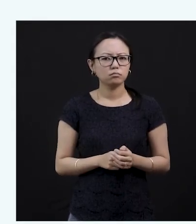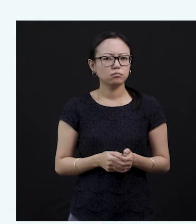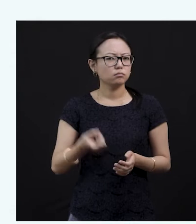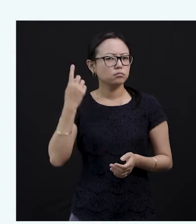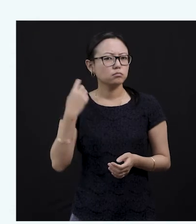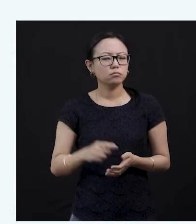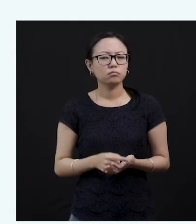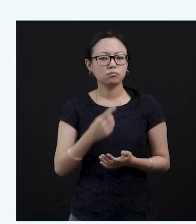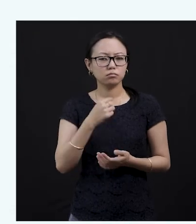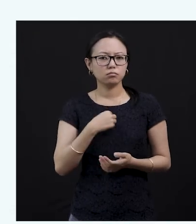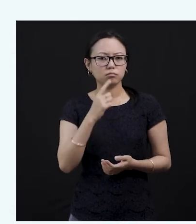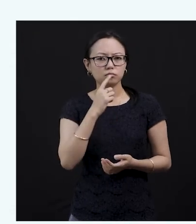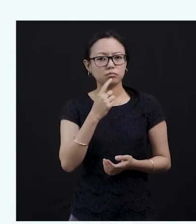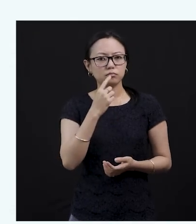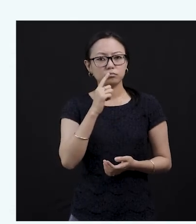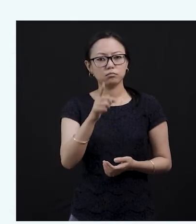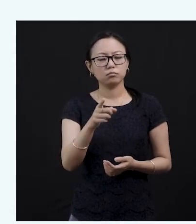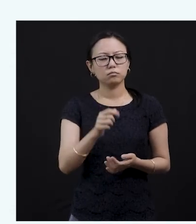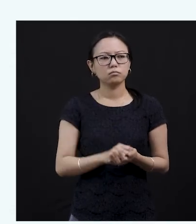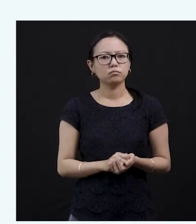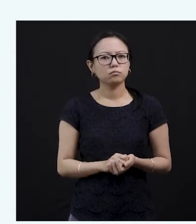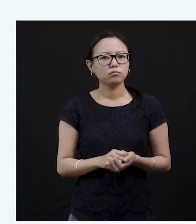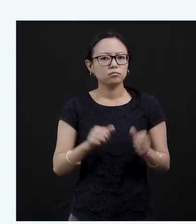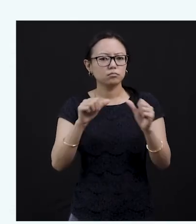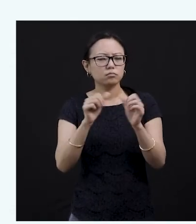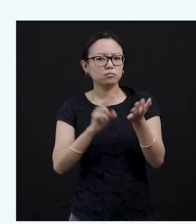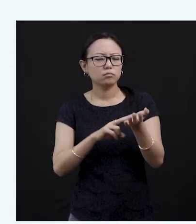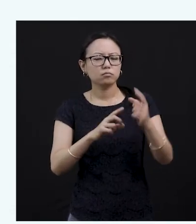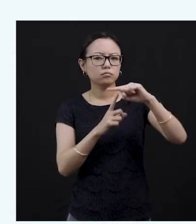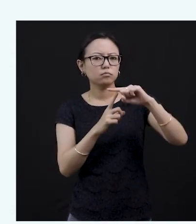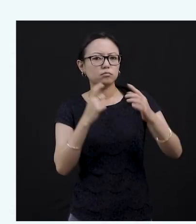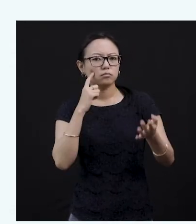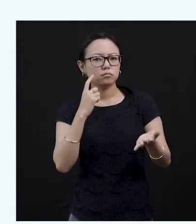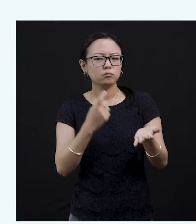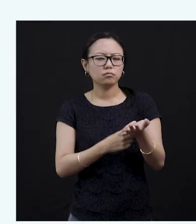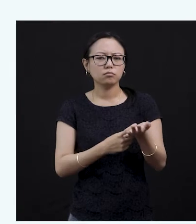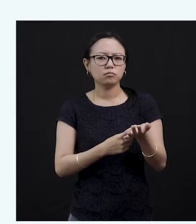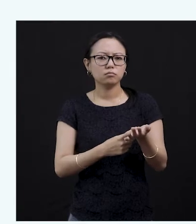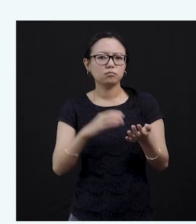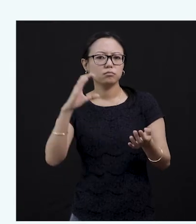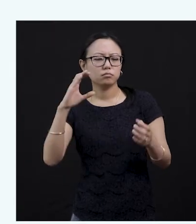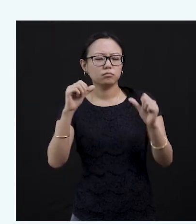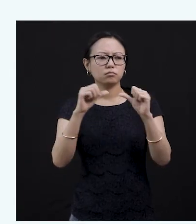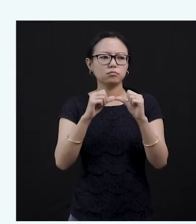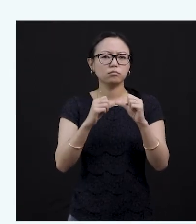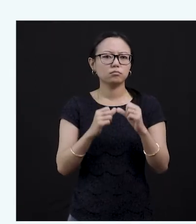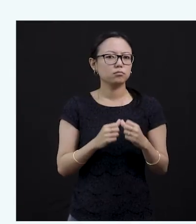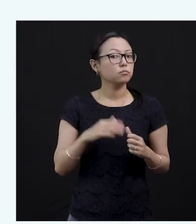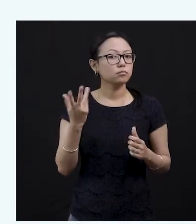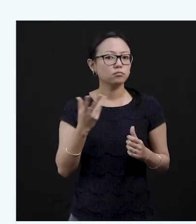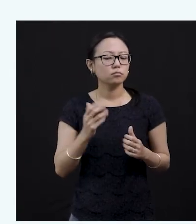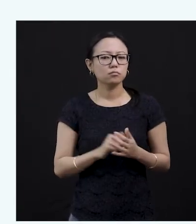different continents, I told you that the Antarctica, the continent, is located at